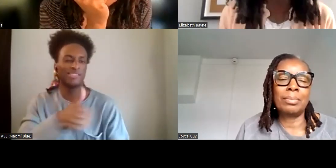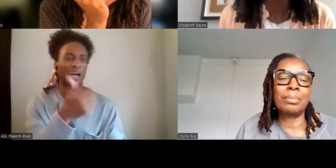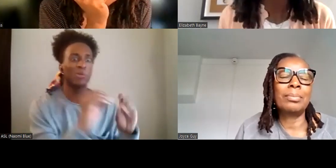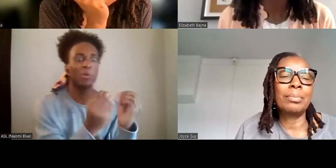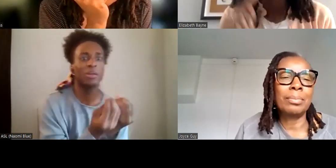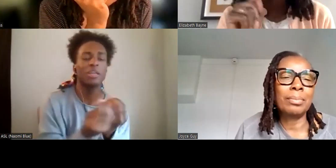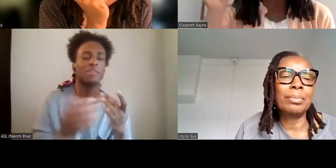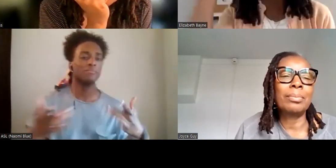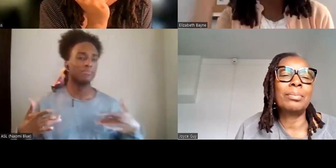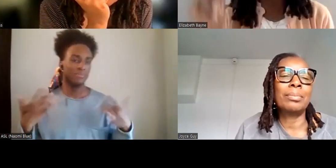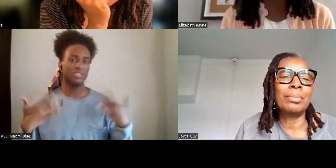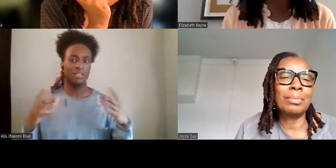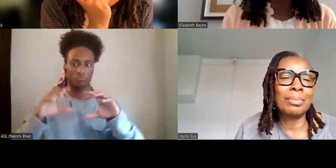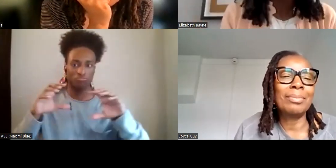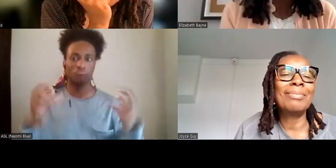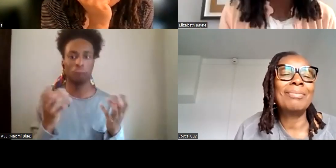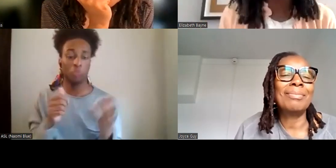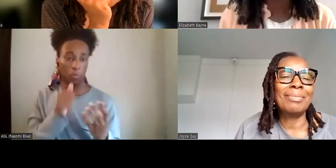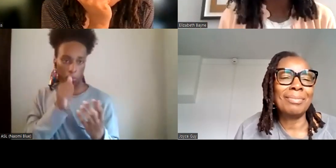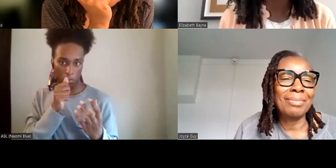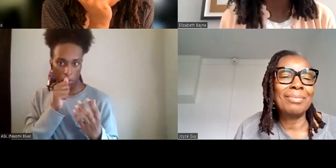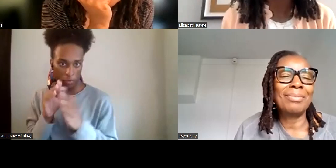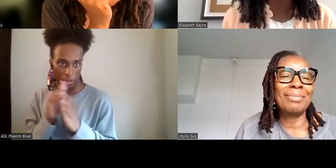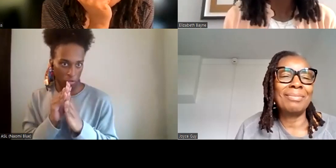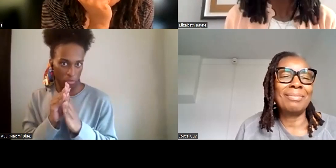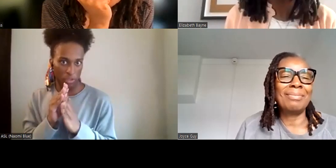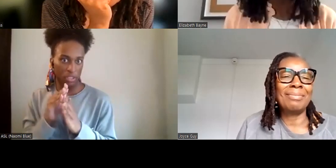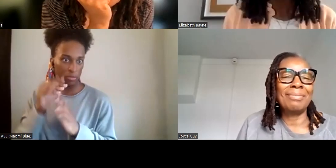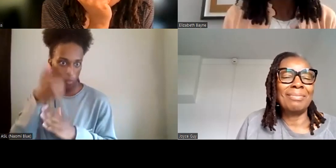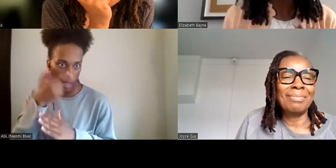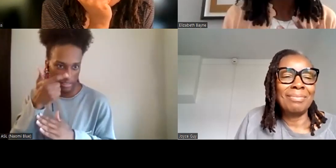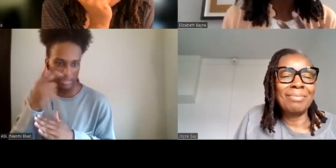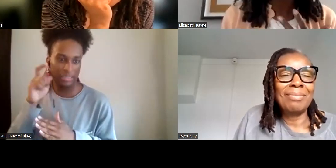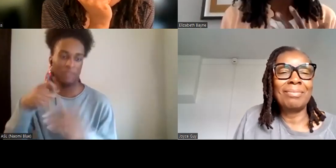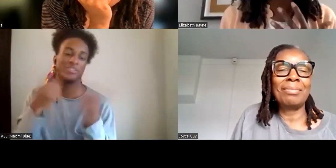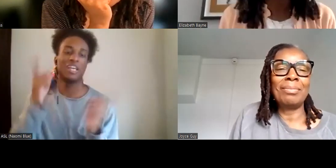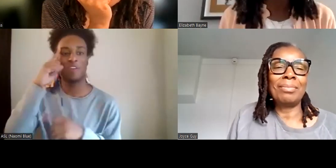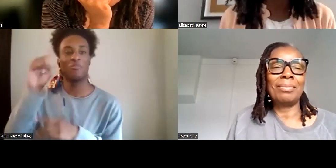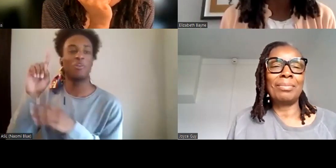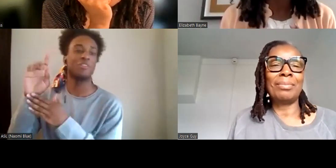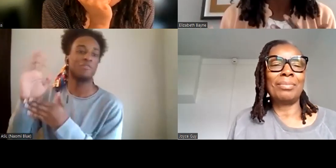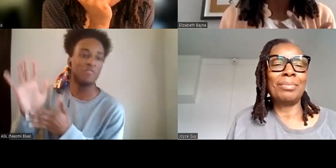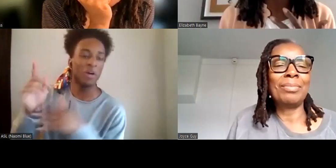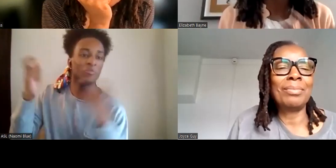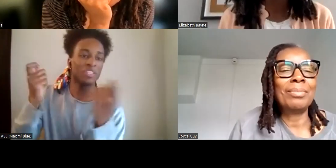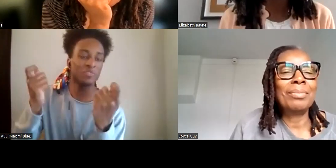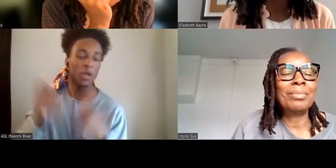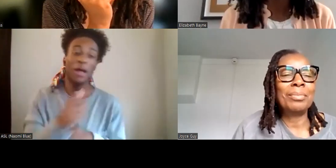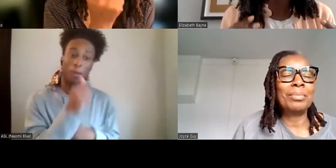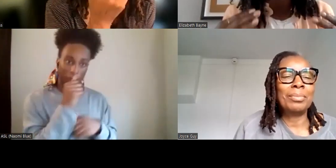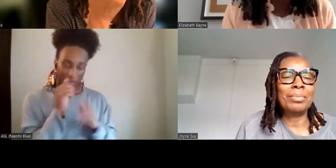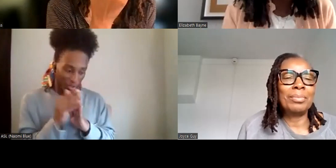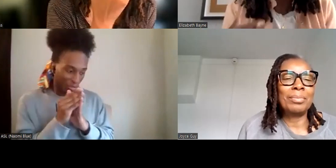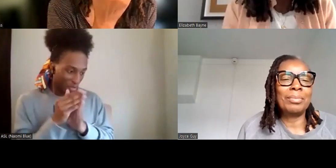private community screening. I have to say that for the film festivals, a private community screening, so that the audiences, for the families